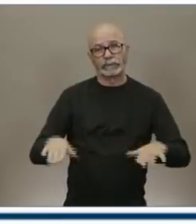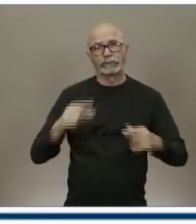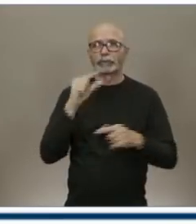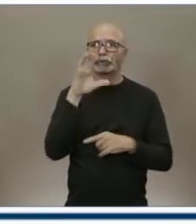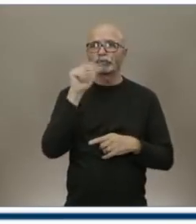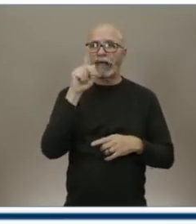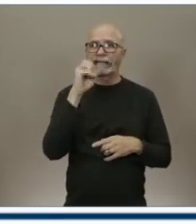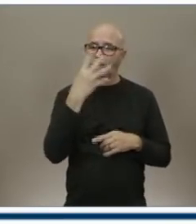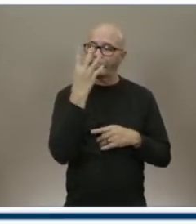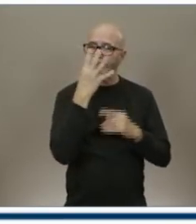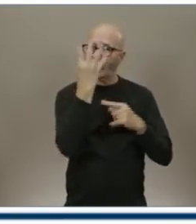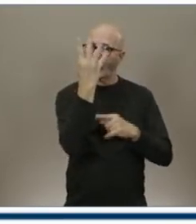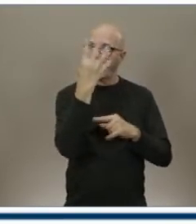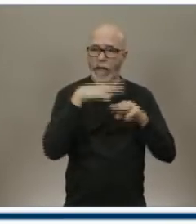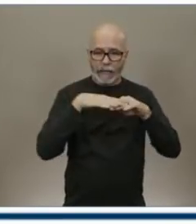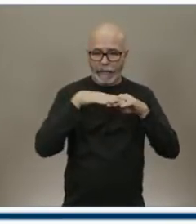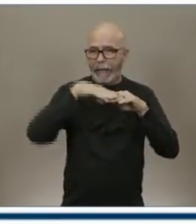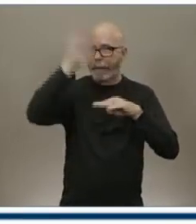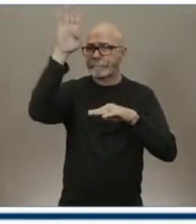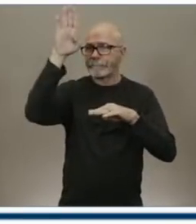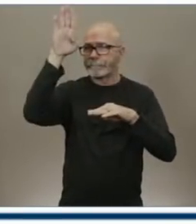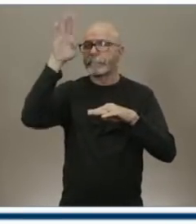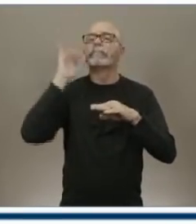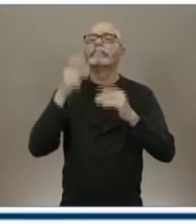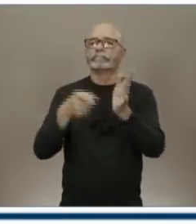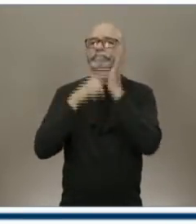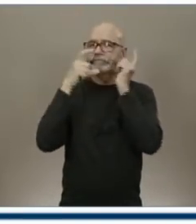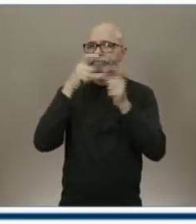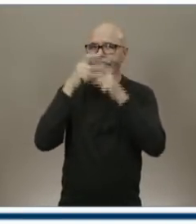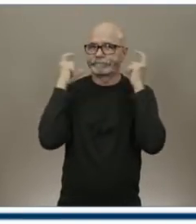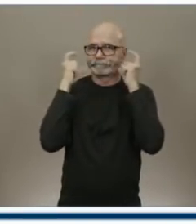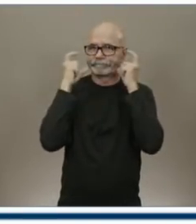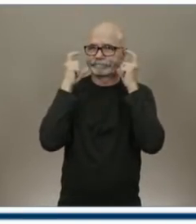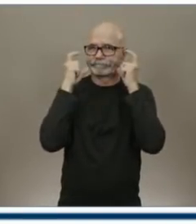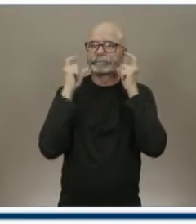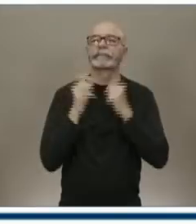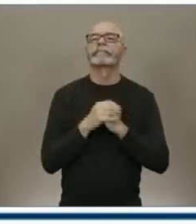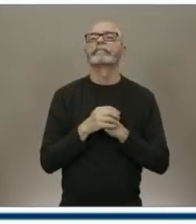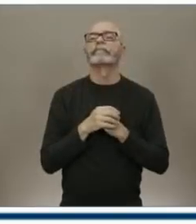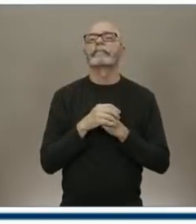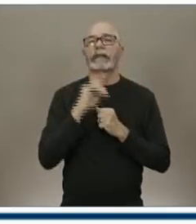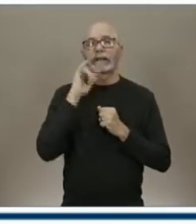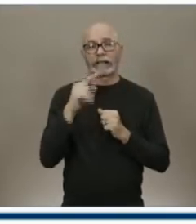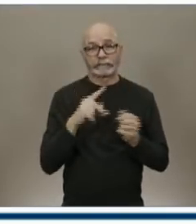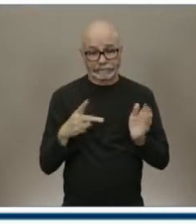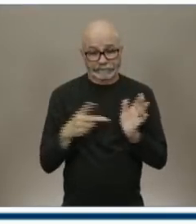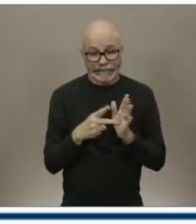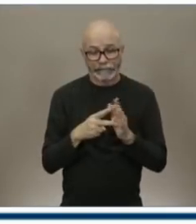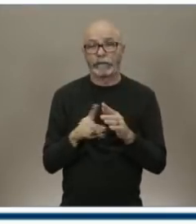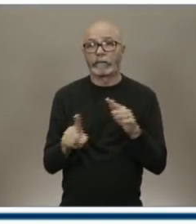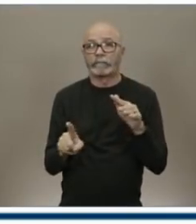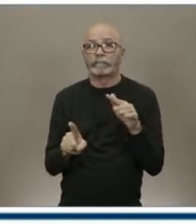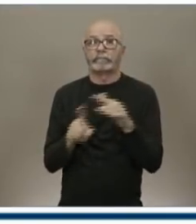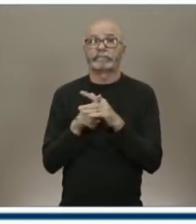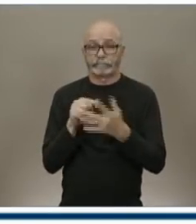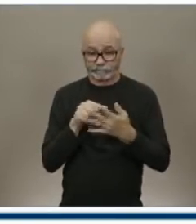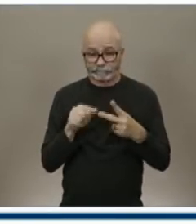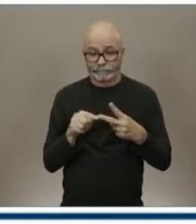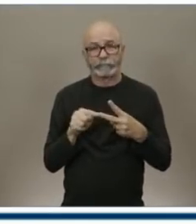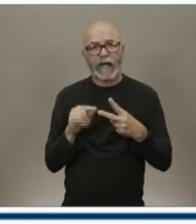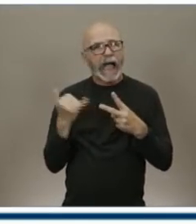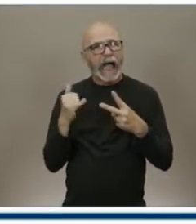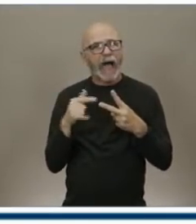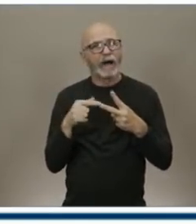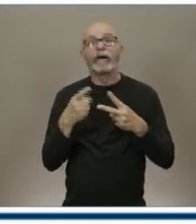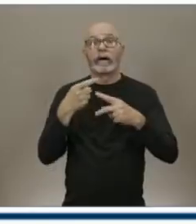a second case in the one school, there is no evidence yet that the two cases are linked. So talking to my team earlier today,